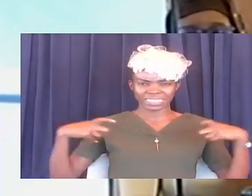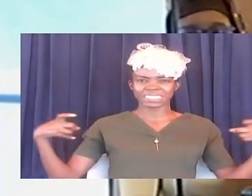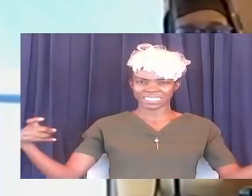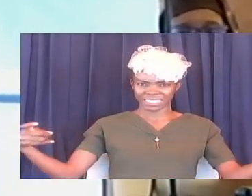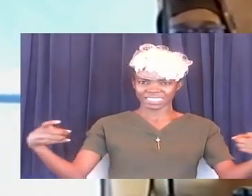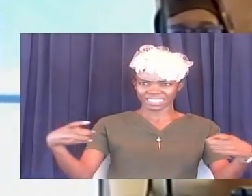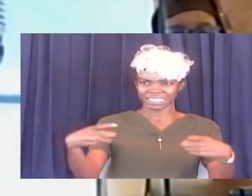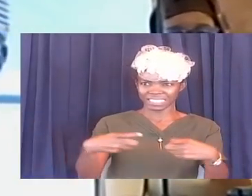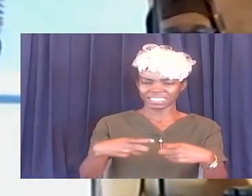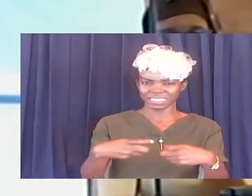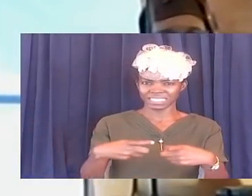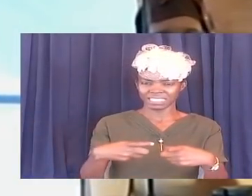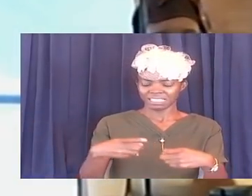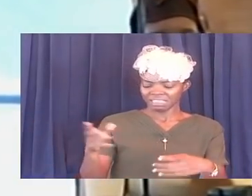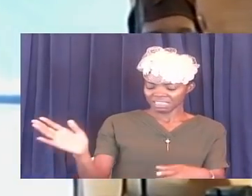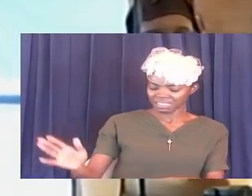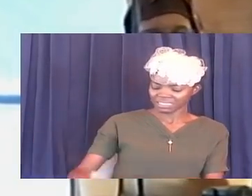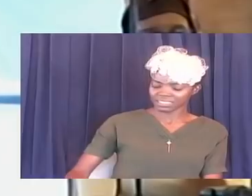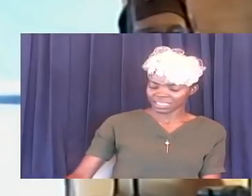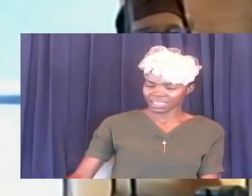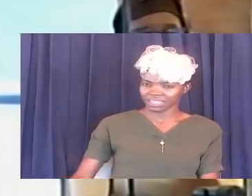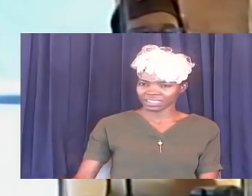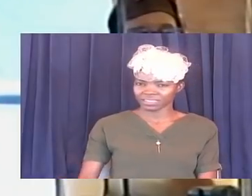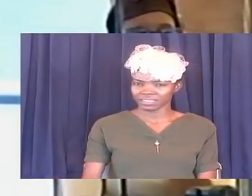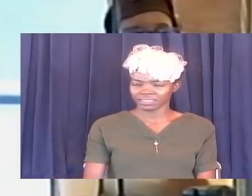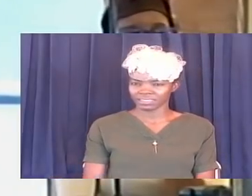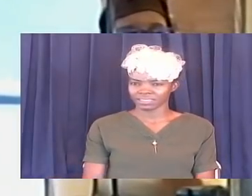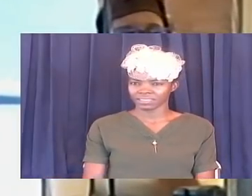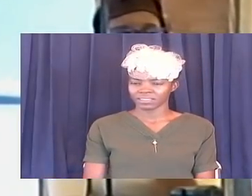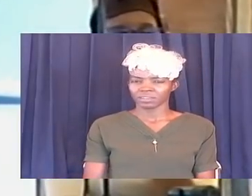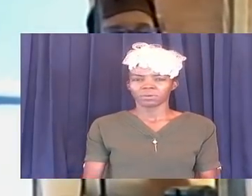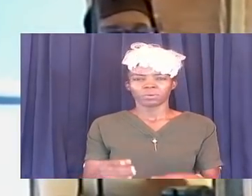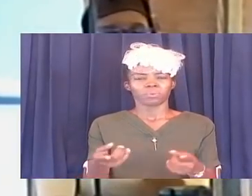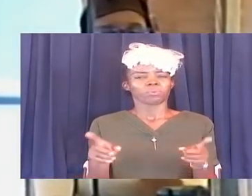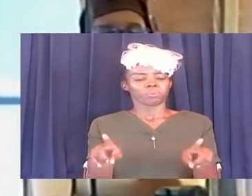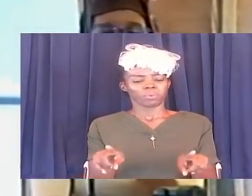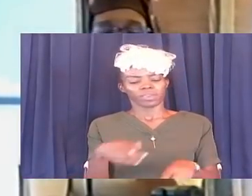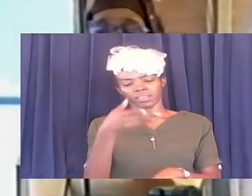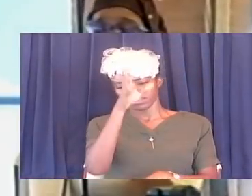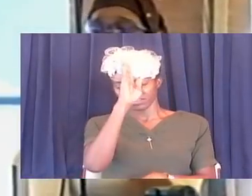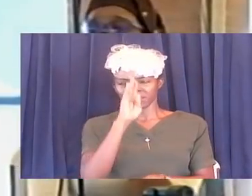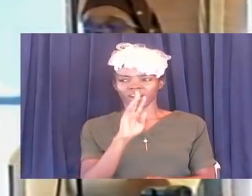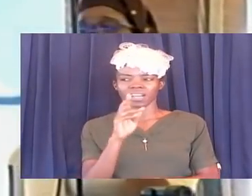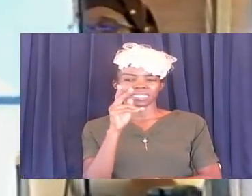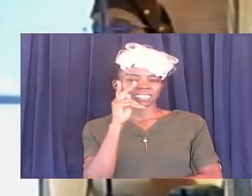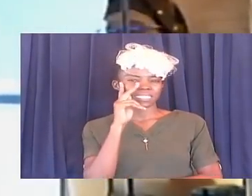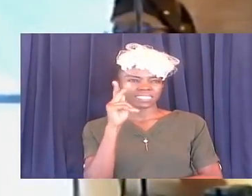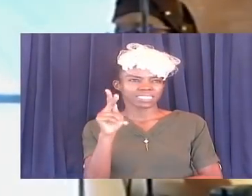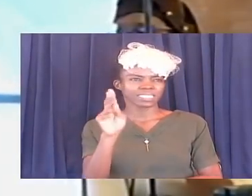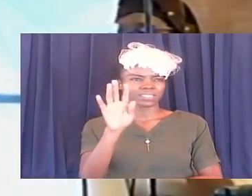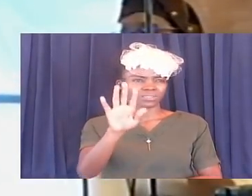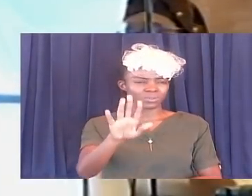and when our lives is tried with fire, it will be able to